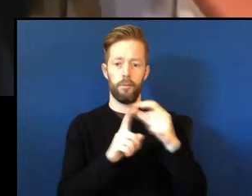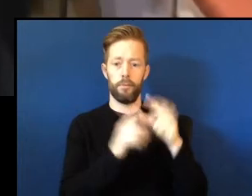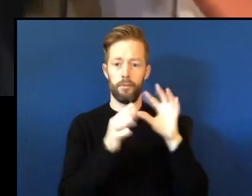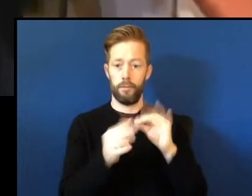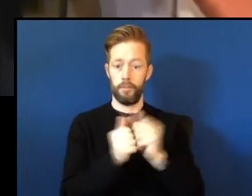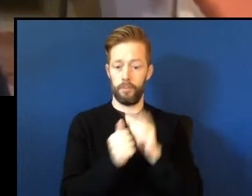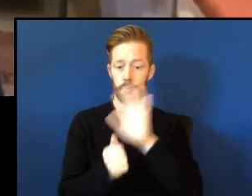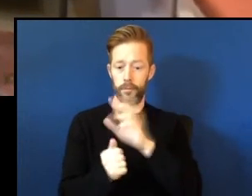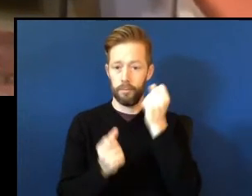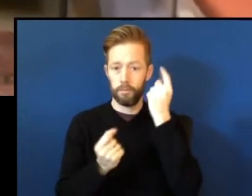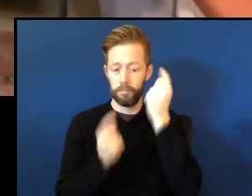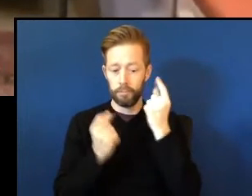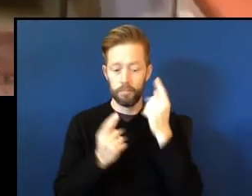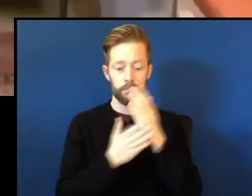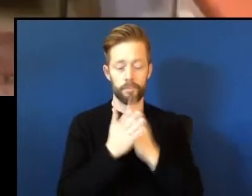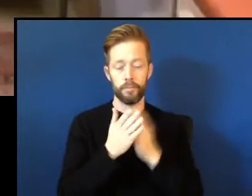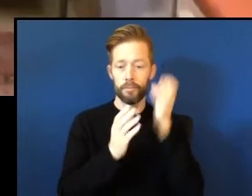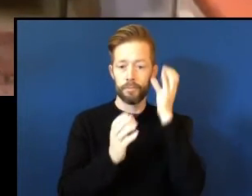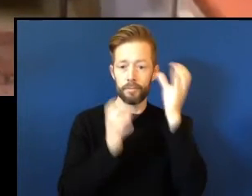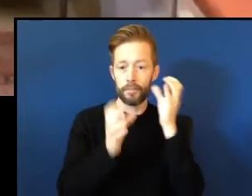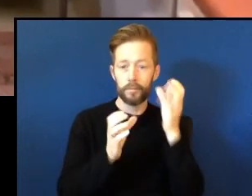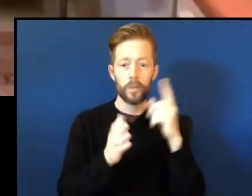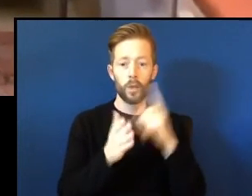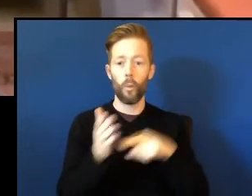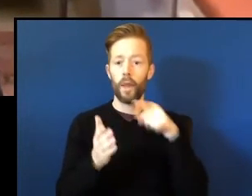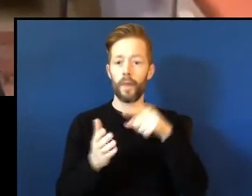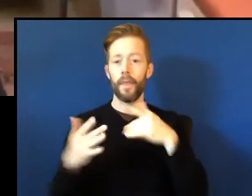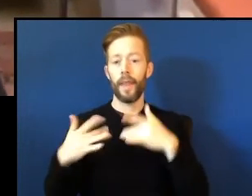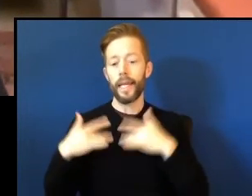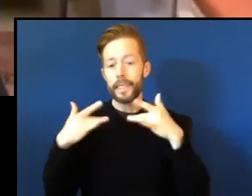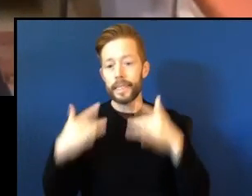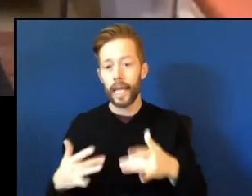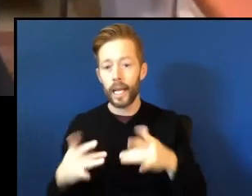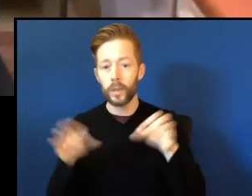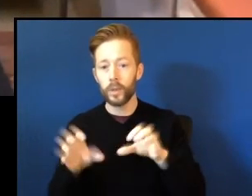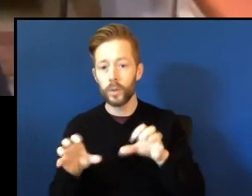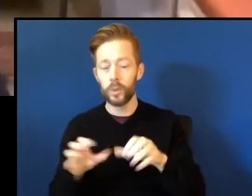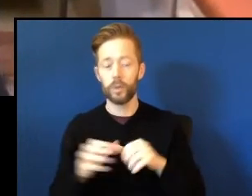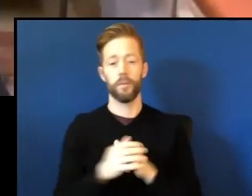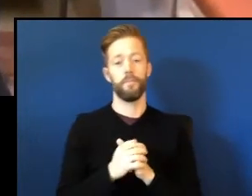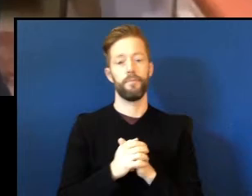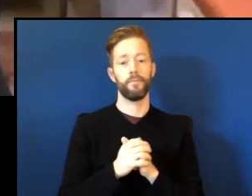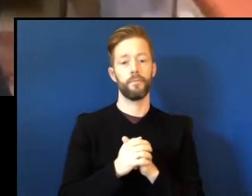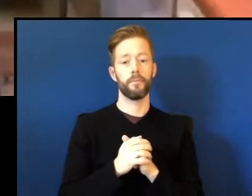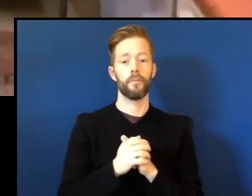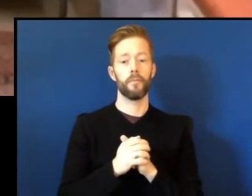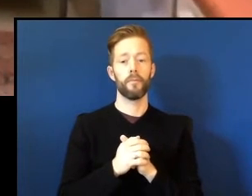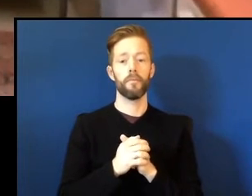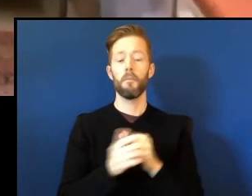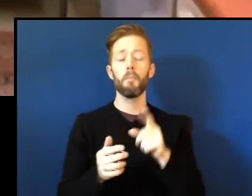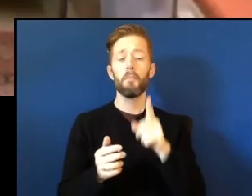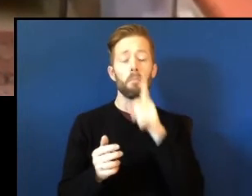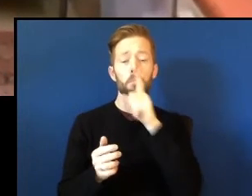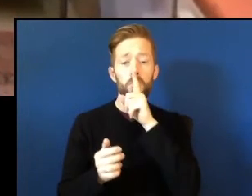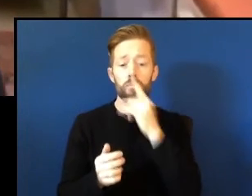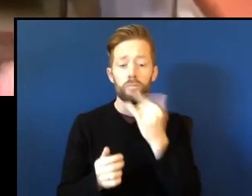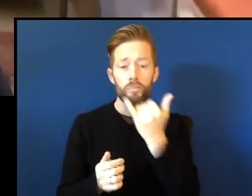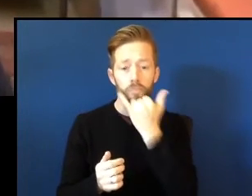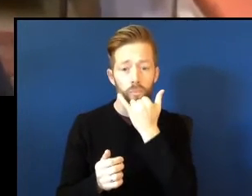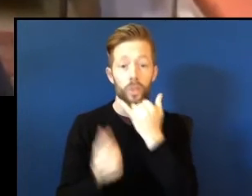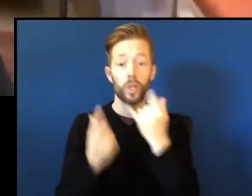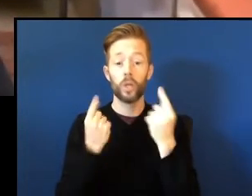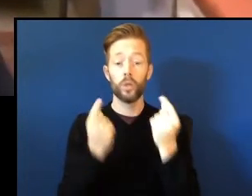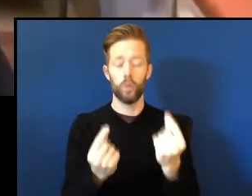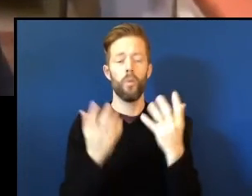understanding of certain concepts or what they tend to do. That doesn't mean, but that's not necessarily wrong, right? What we want to do